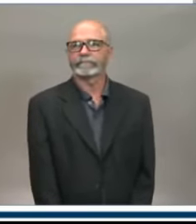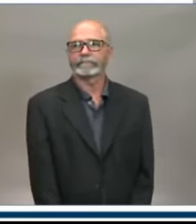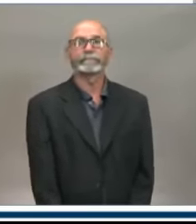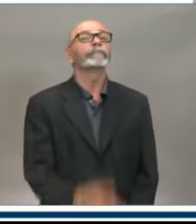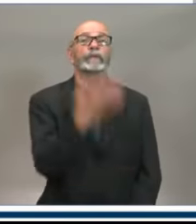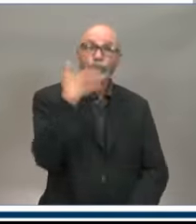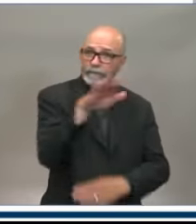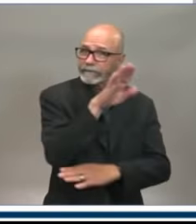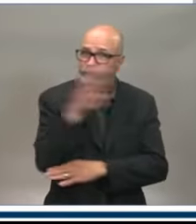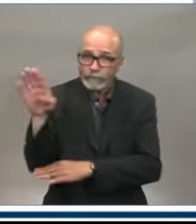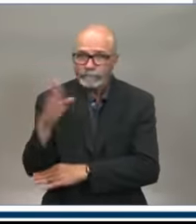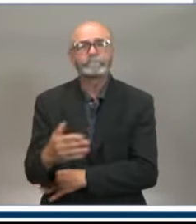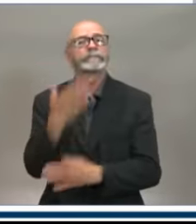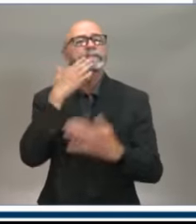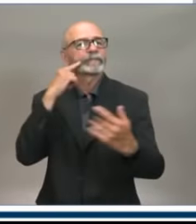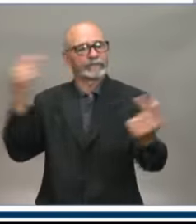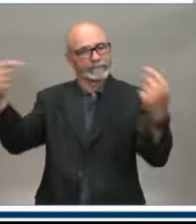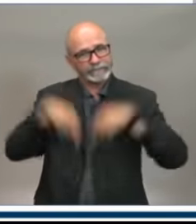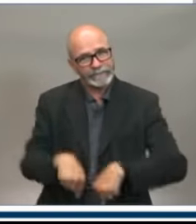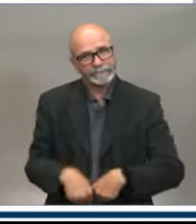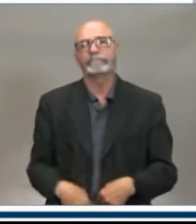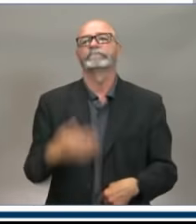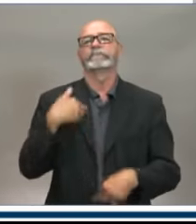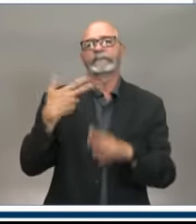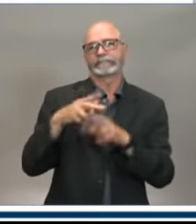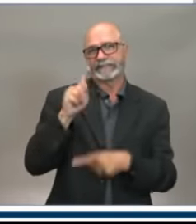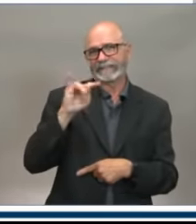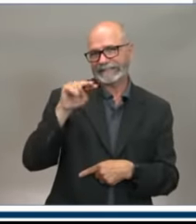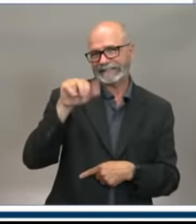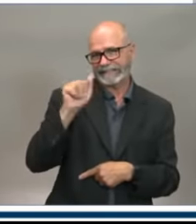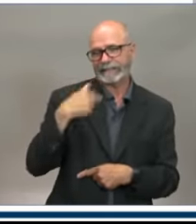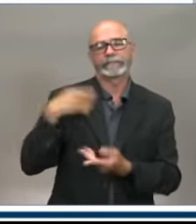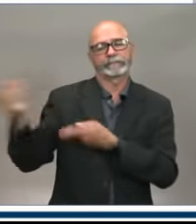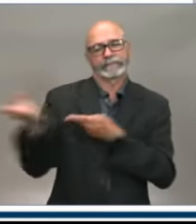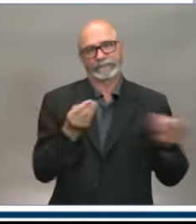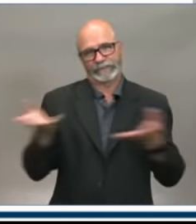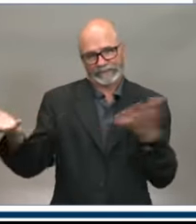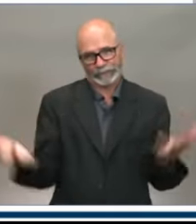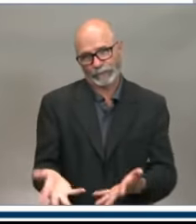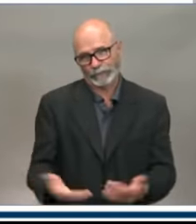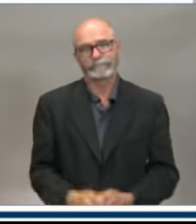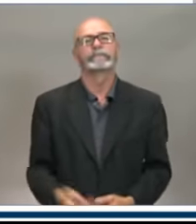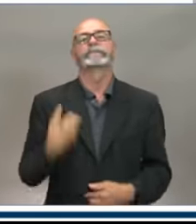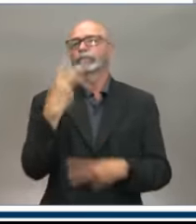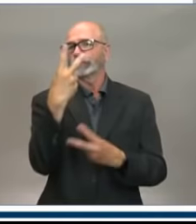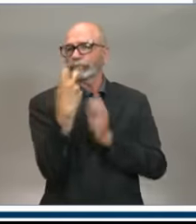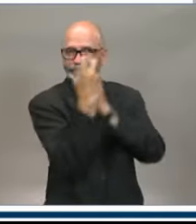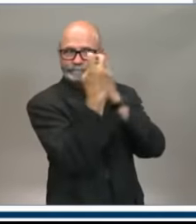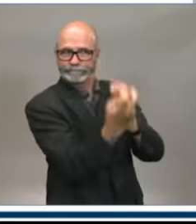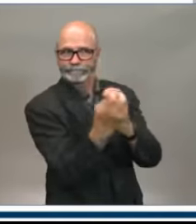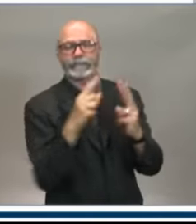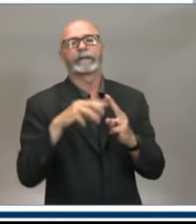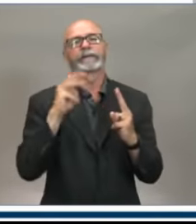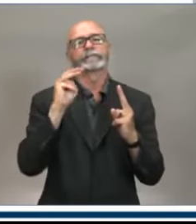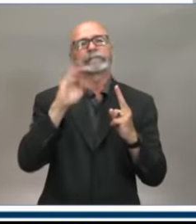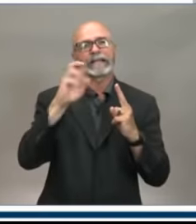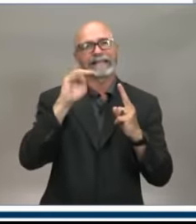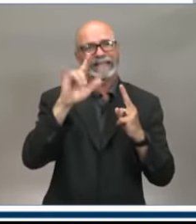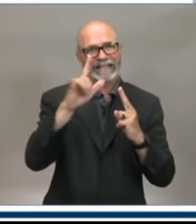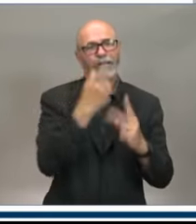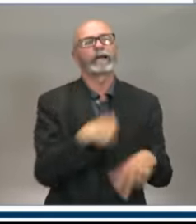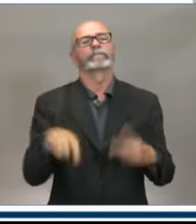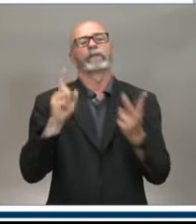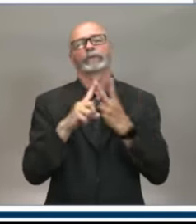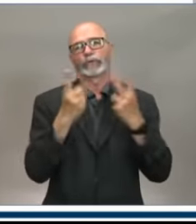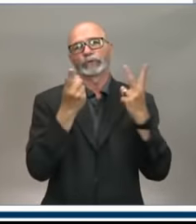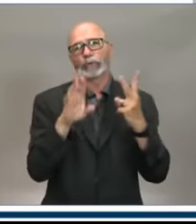Good afternoon, and thank you for joining us. My name is Tina Tebow, and I will be your moderator for this afternoon's news conference. Joining us today, the Honourable Stephen McNeil, Premier